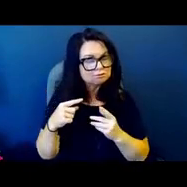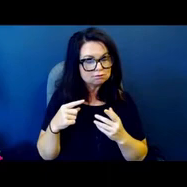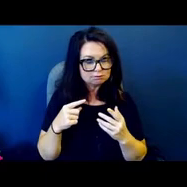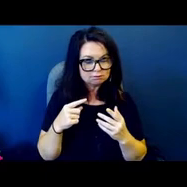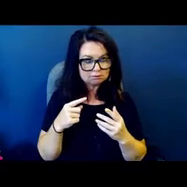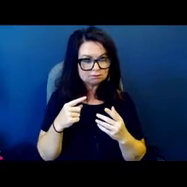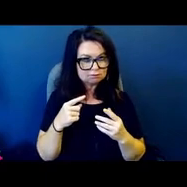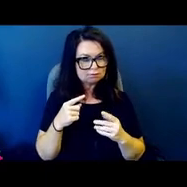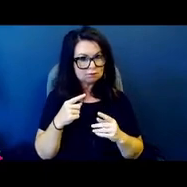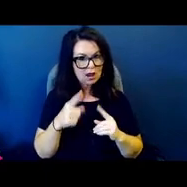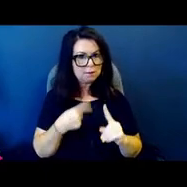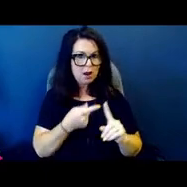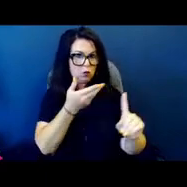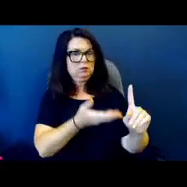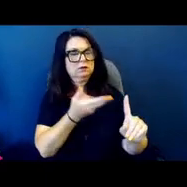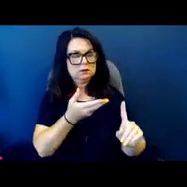him. I'm sure,